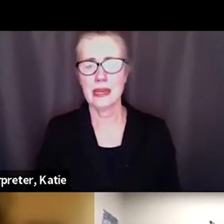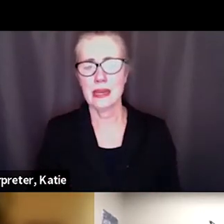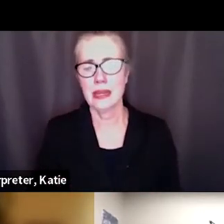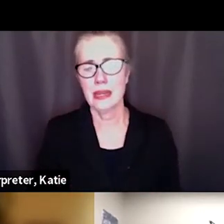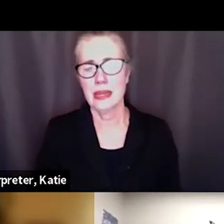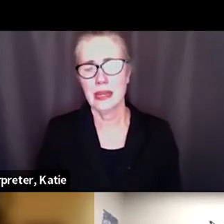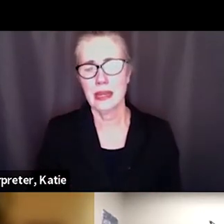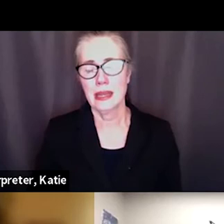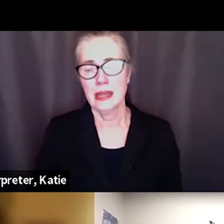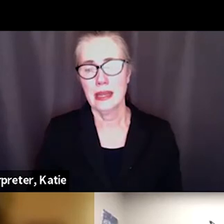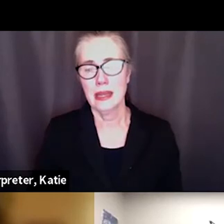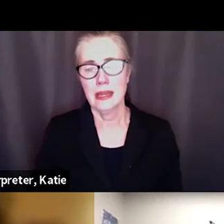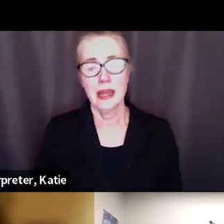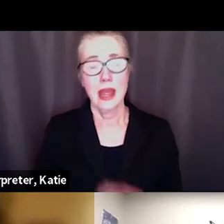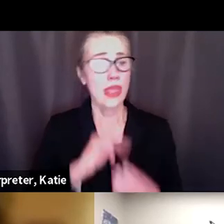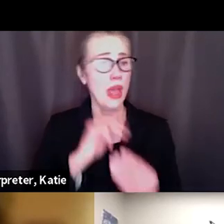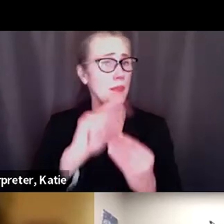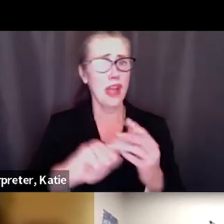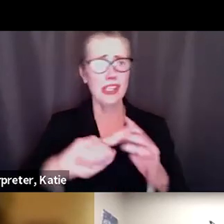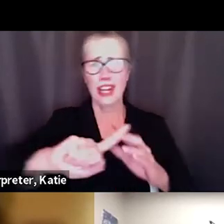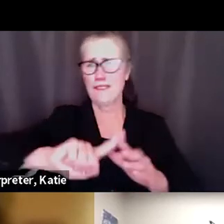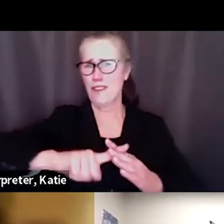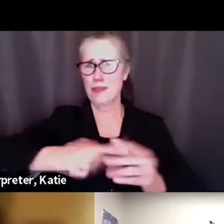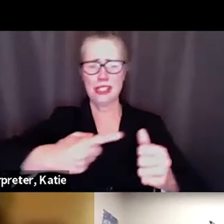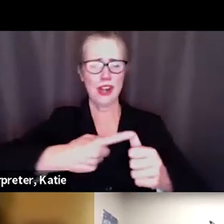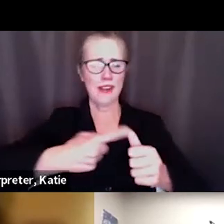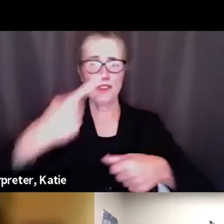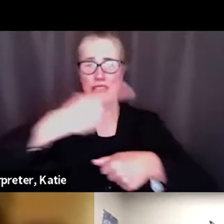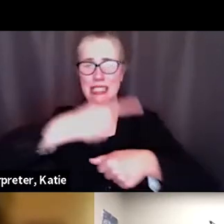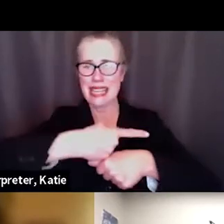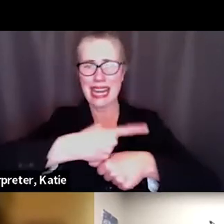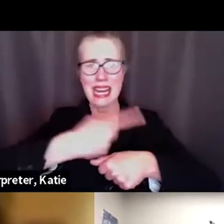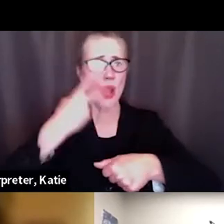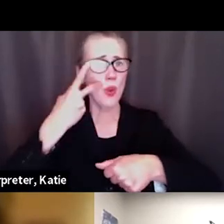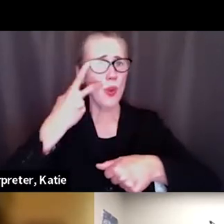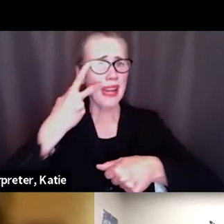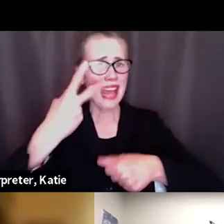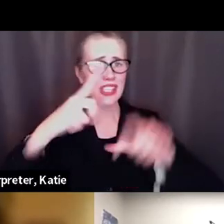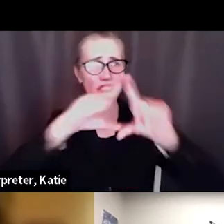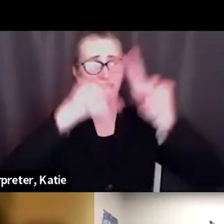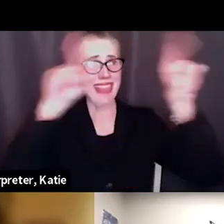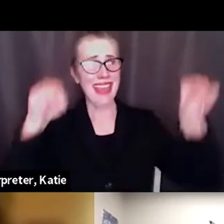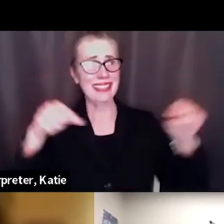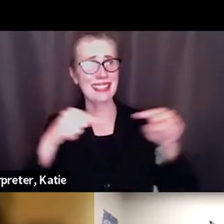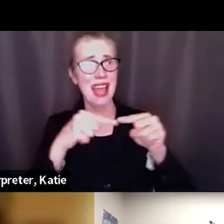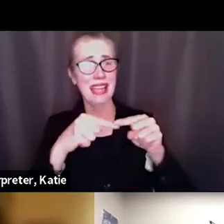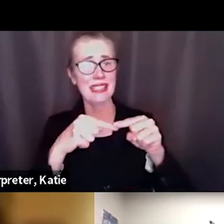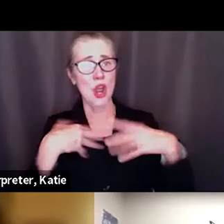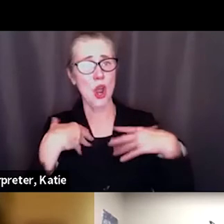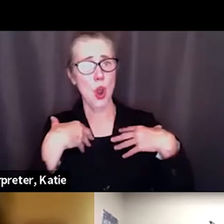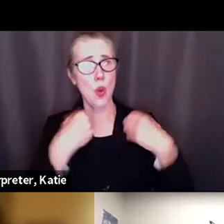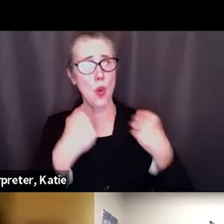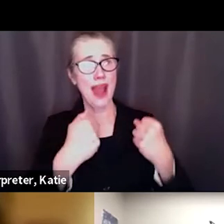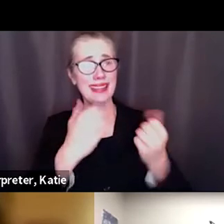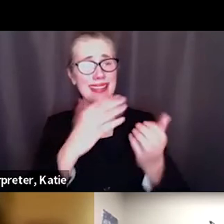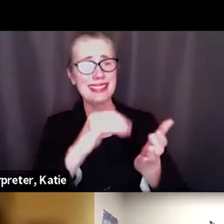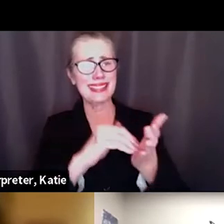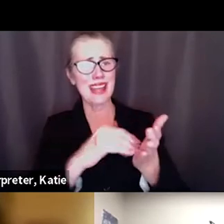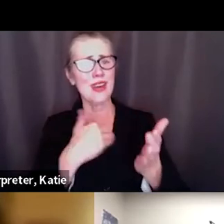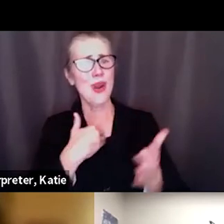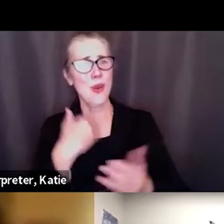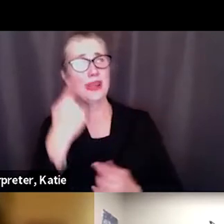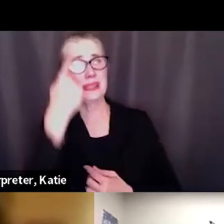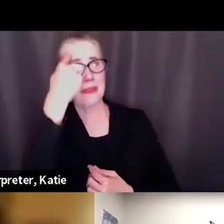this project from day one when i saw the sign at wellness center has been my dream to bring to san marcos and not